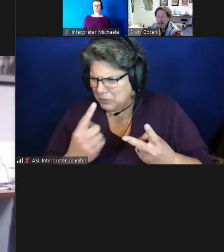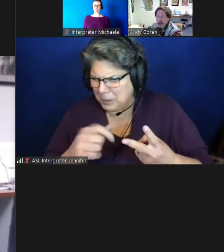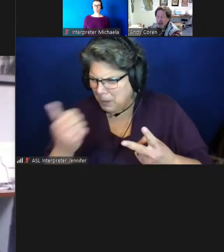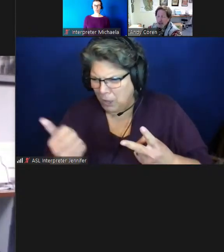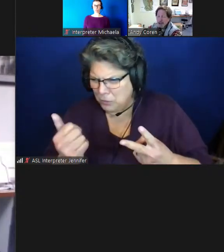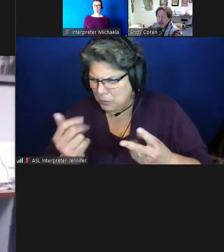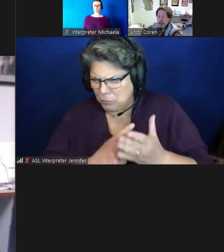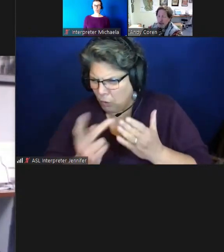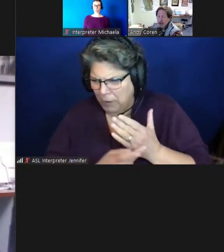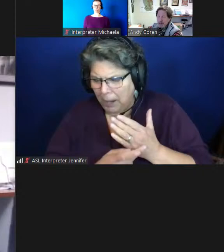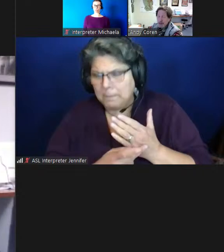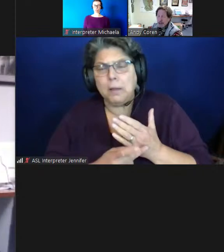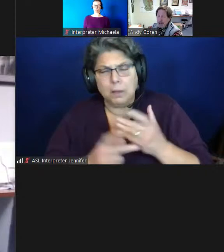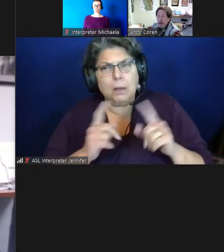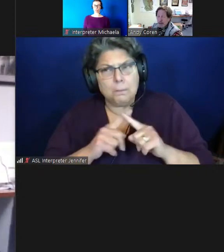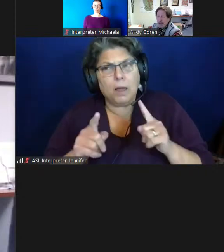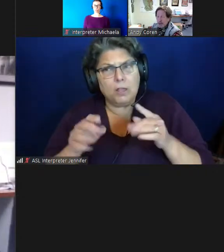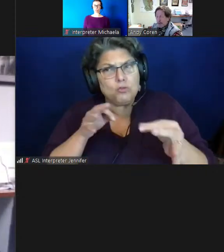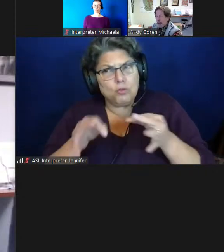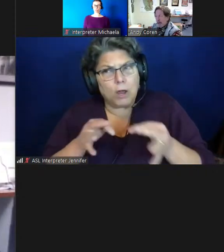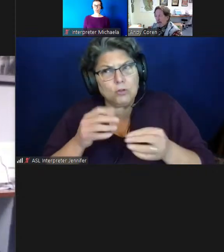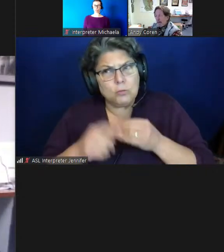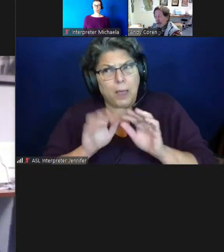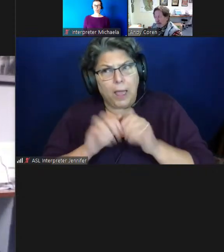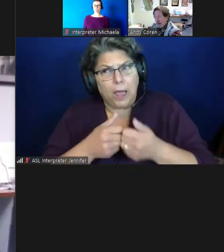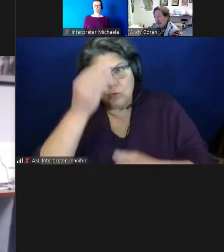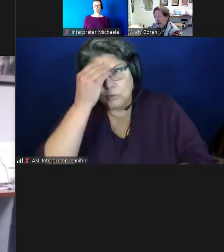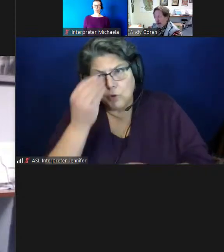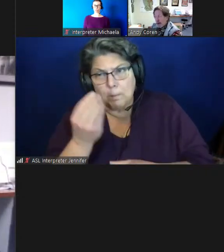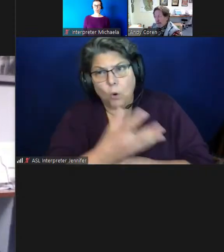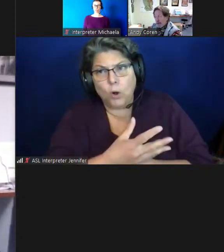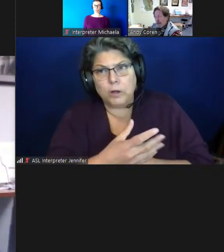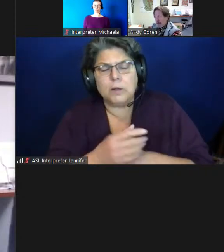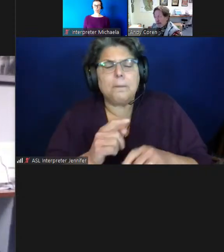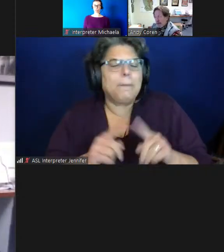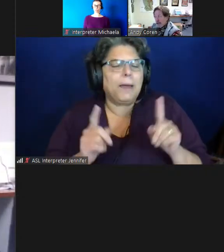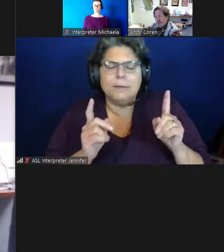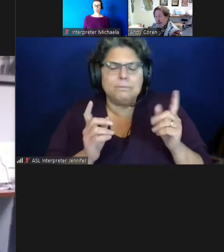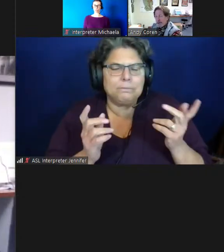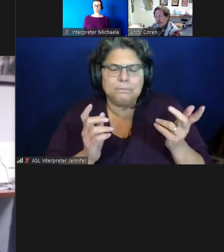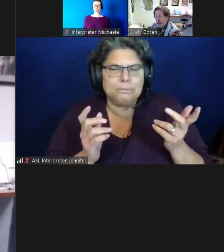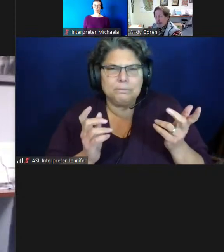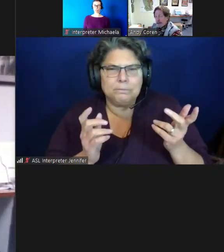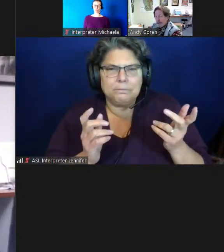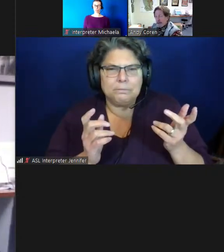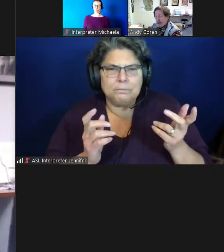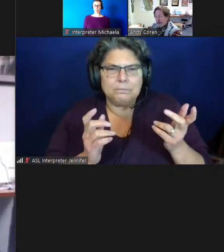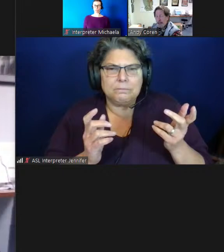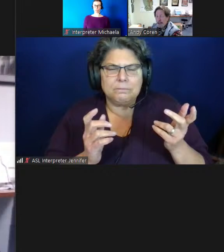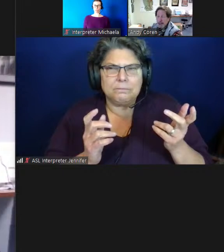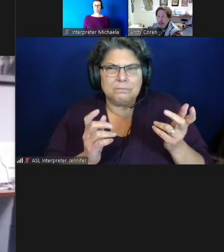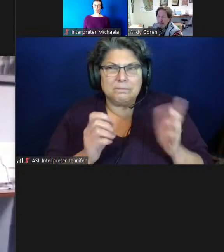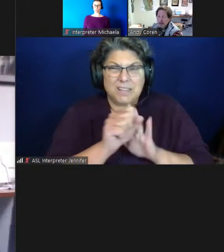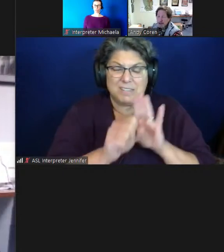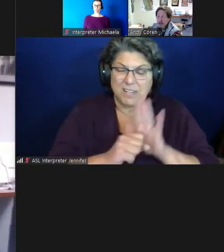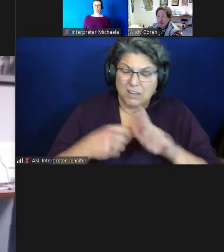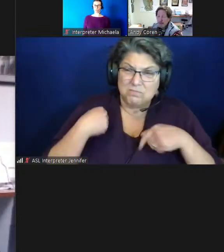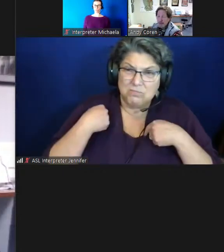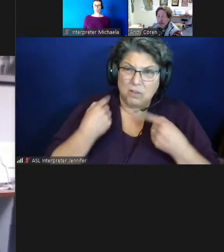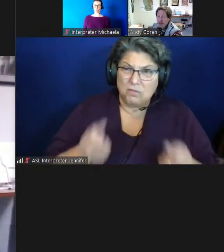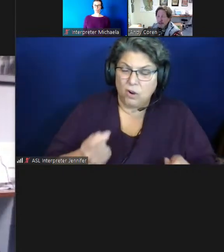there is instructions that goes with these on how to report them. But the experience that the state has had